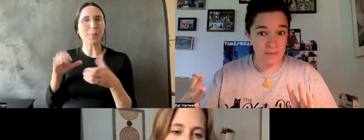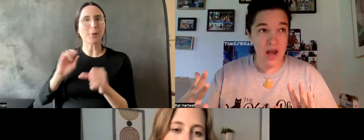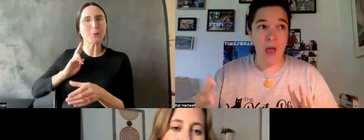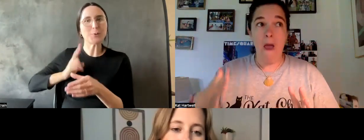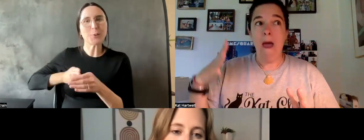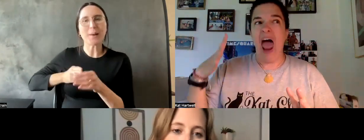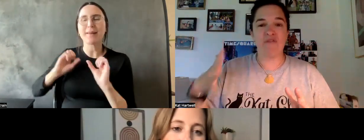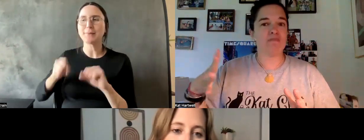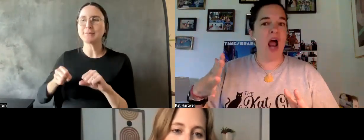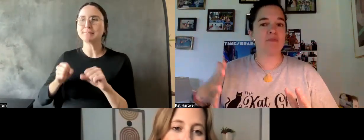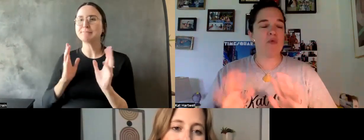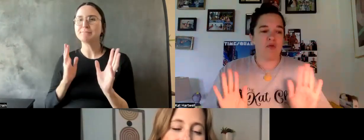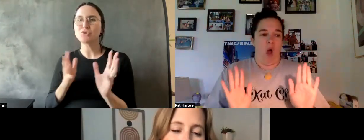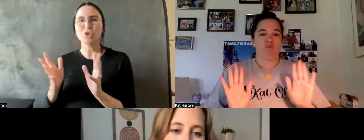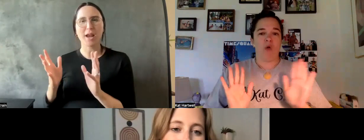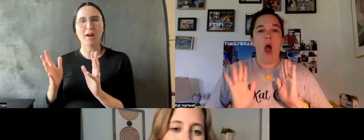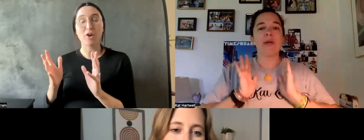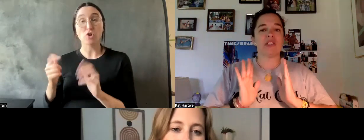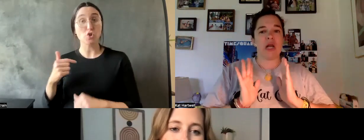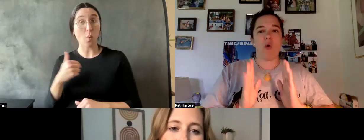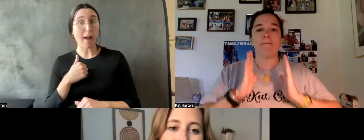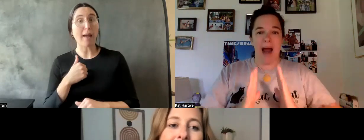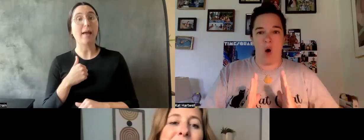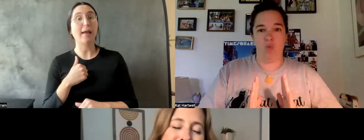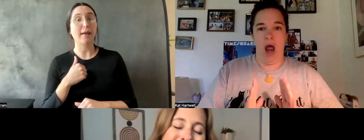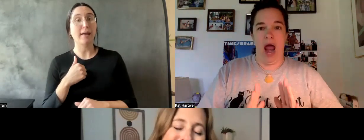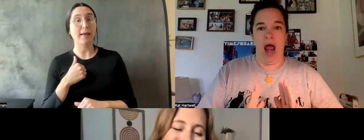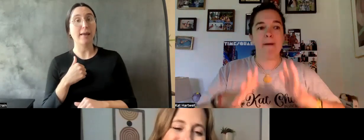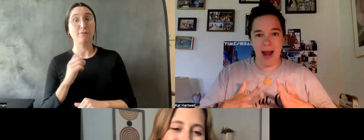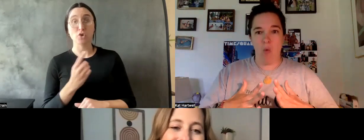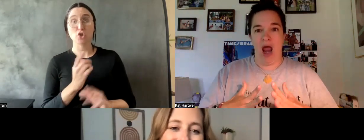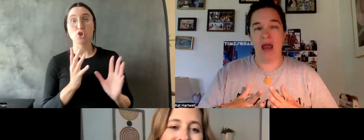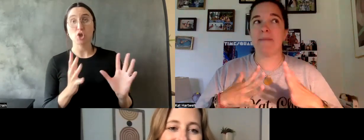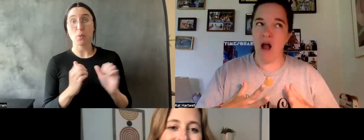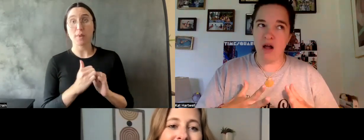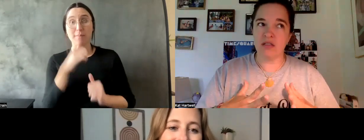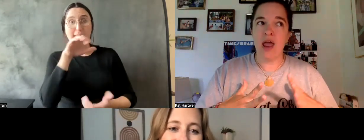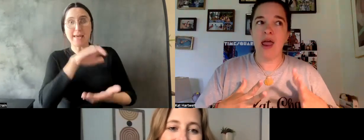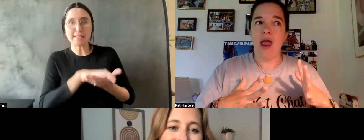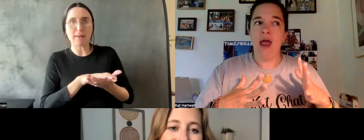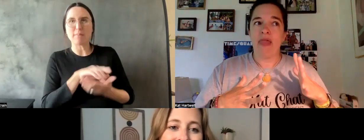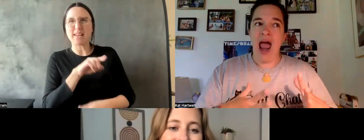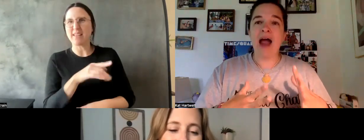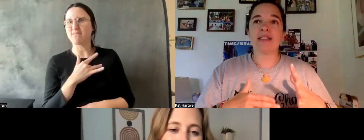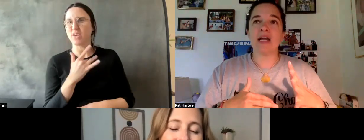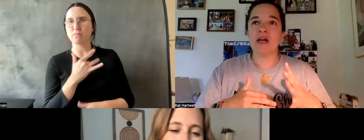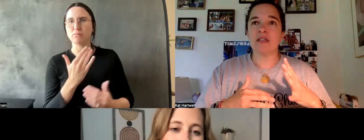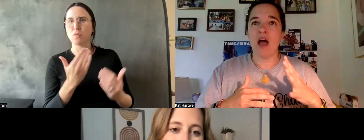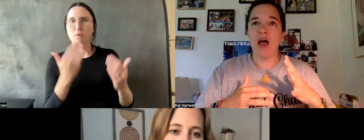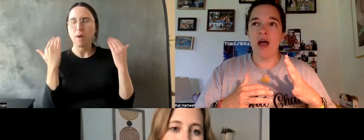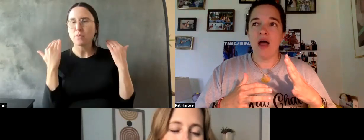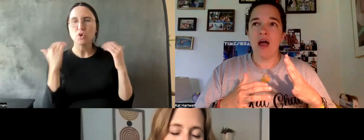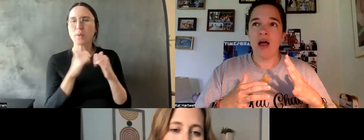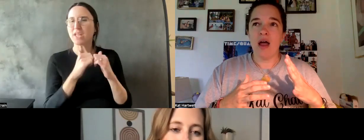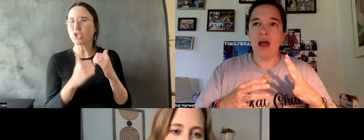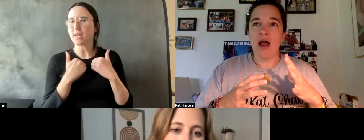my husband. At first, my husband was like, no, I'm going to deal with my own way, my way, because the accident